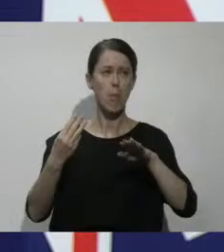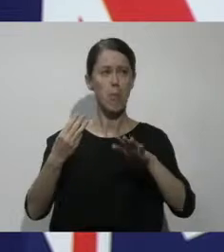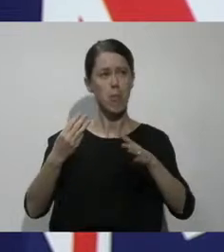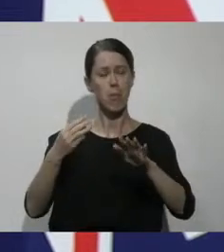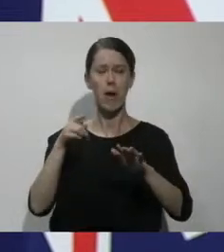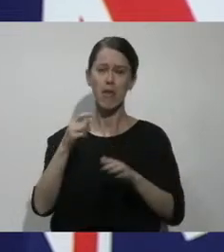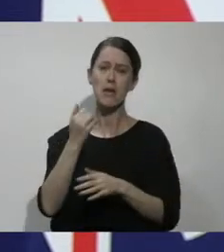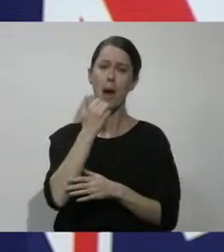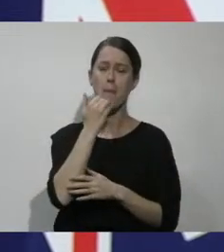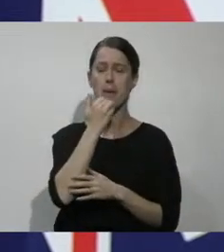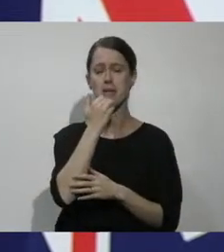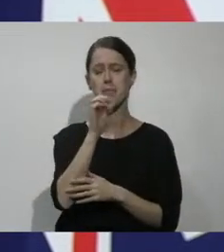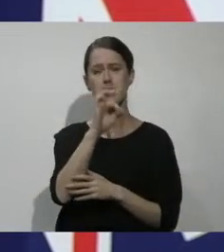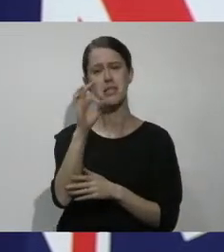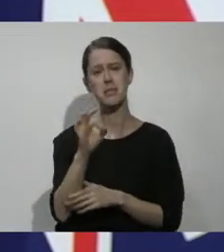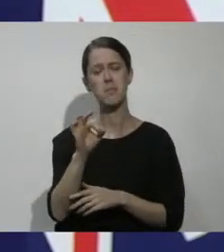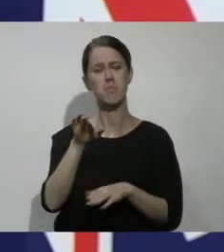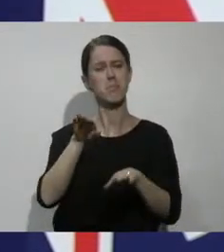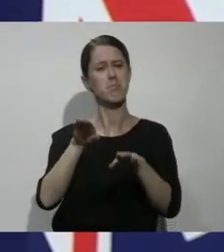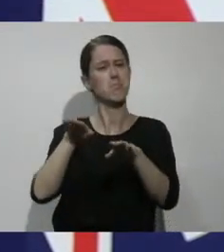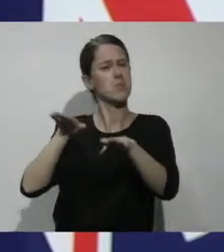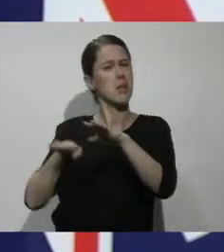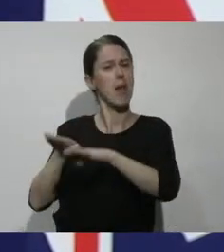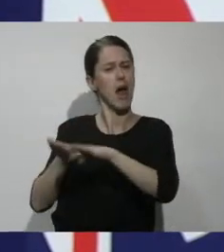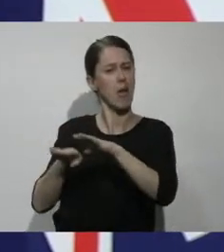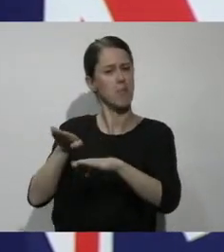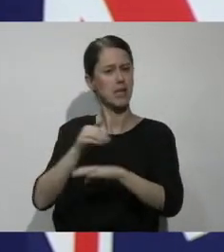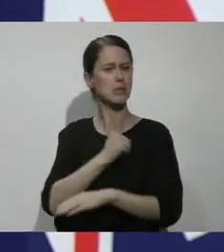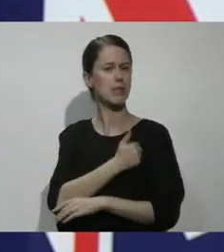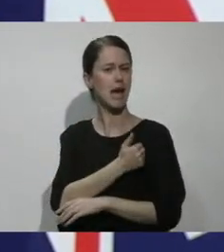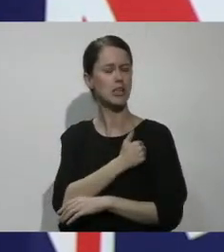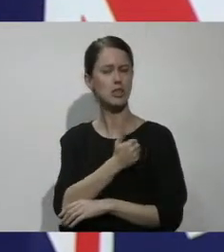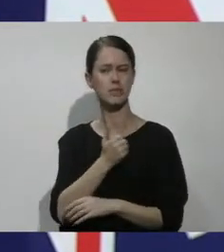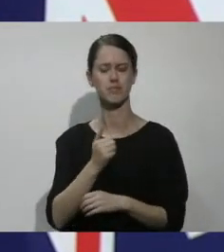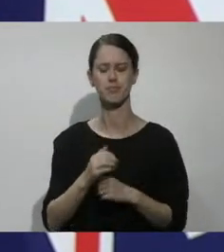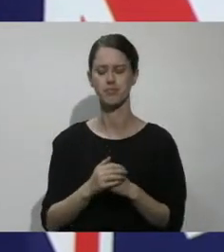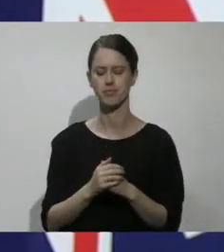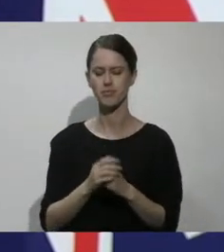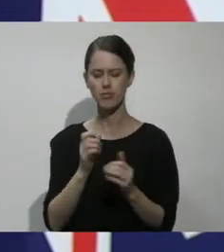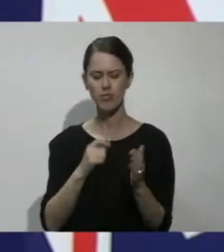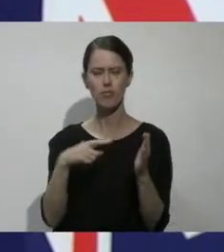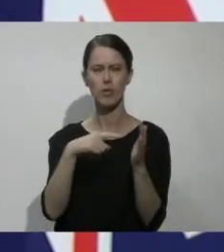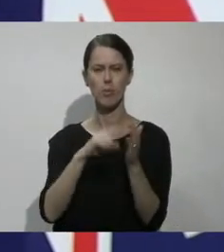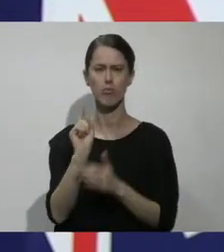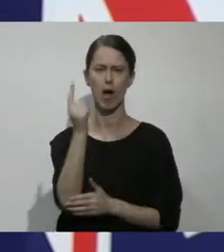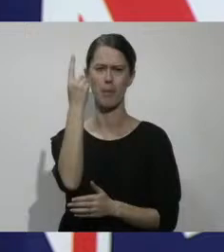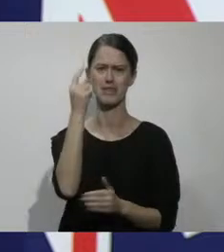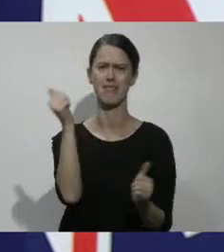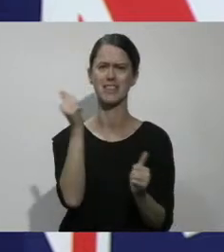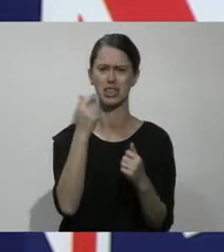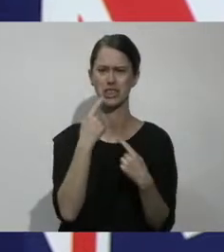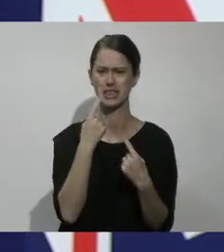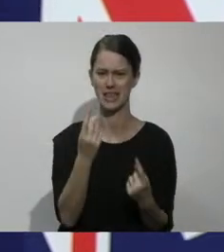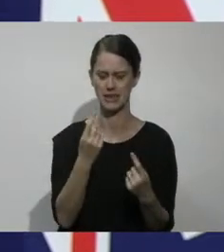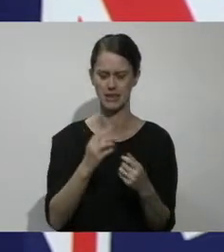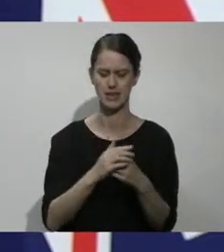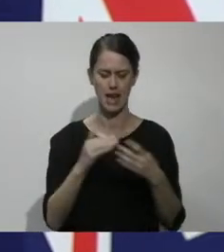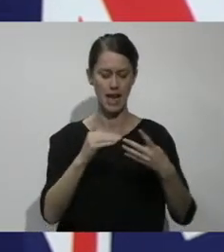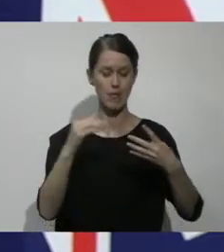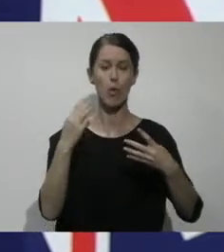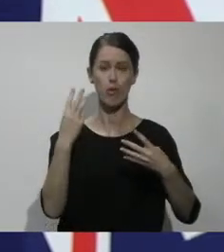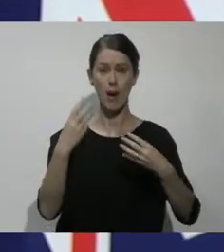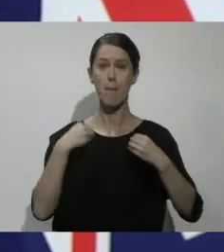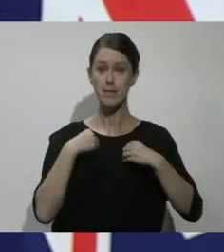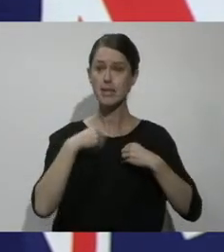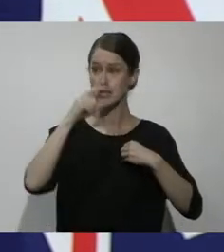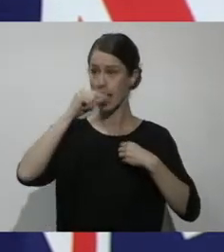and percentages have not changed particularly. We do have to remember, and it is very important, the Prime Minister made this point as well, that under level 3 businesses